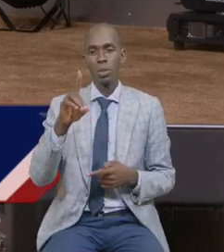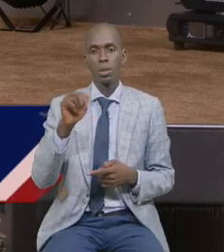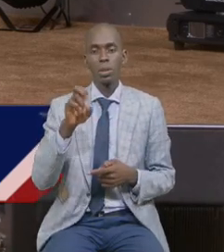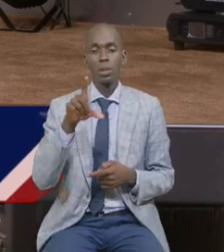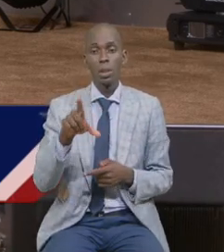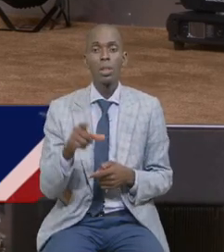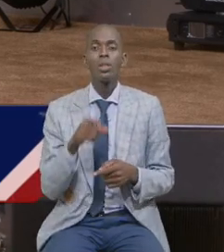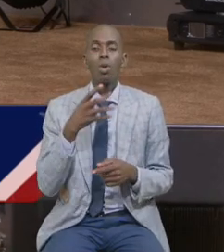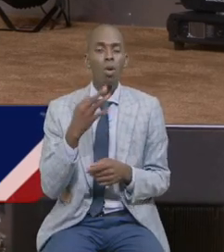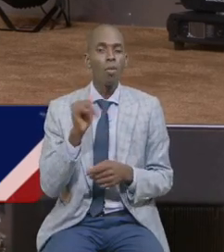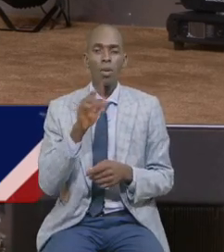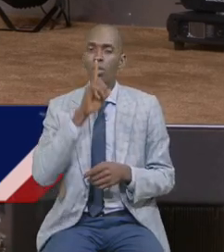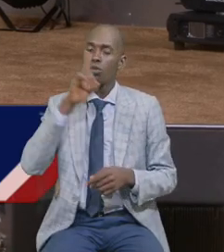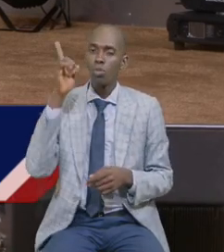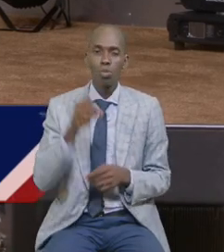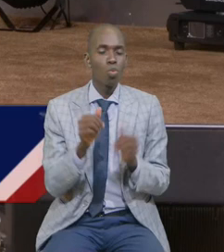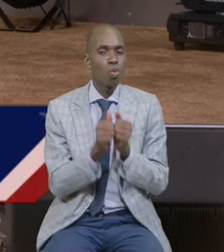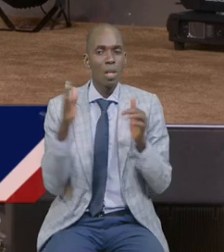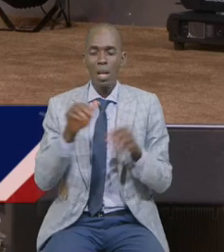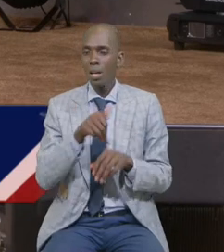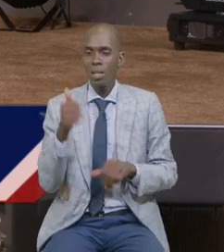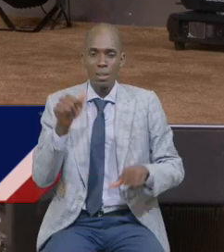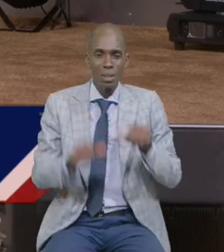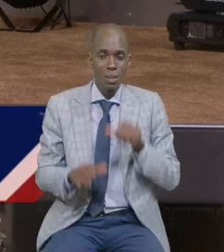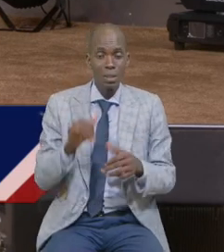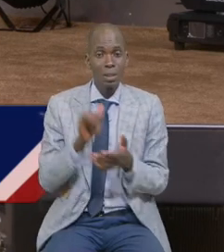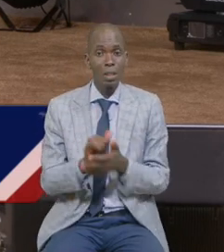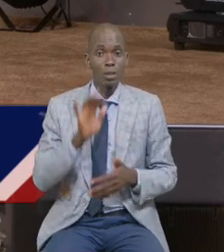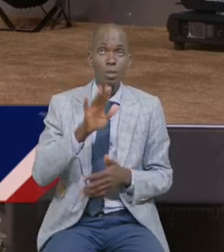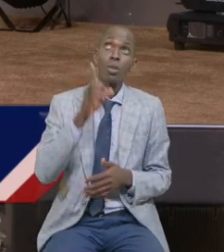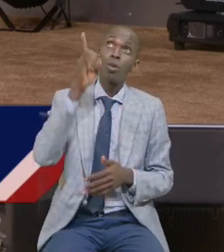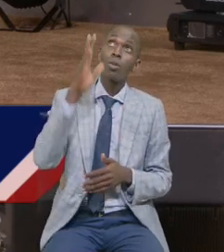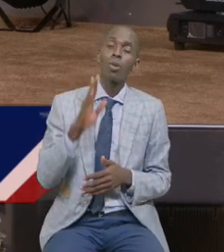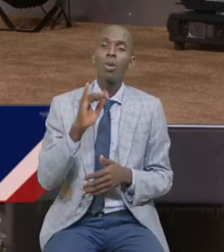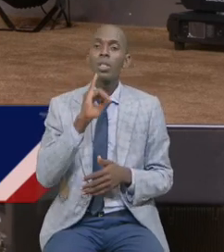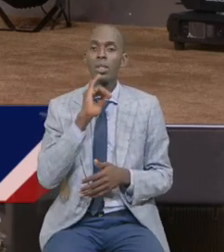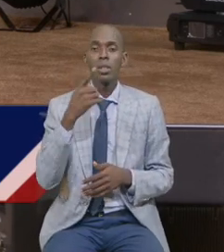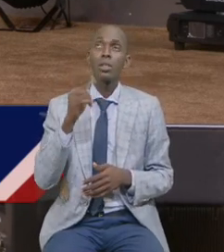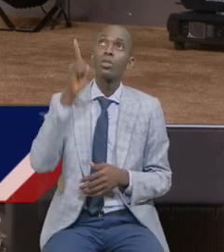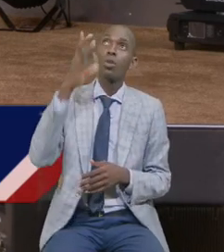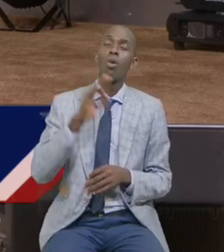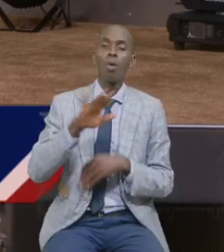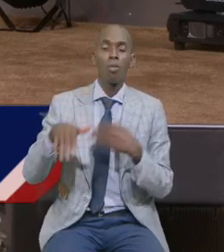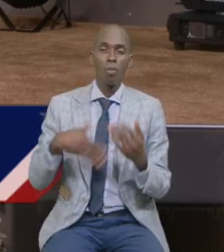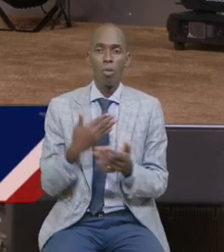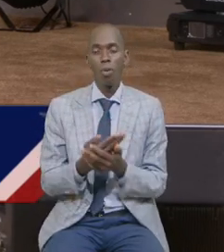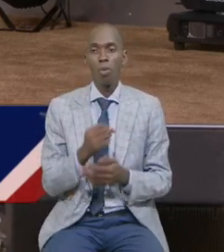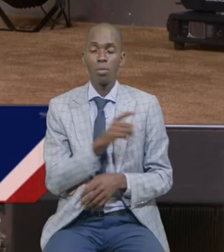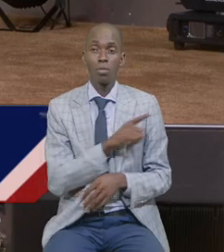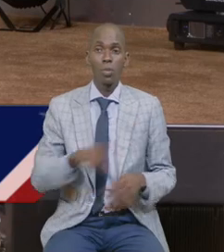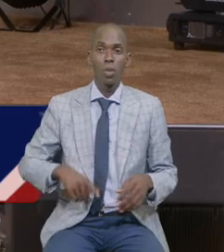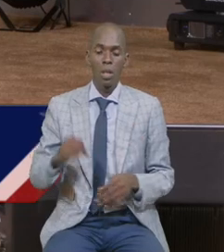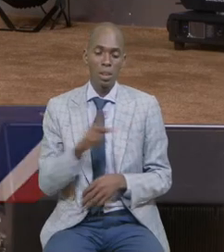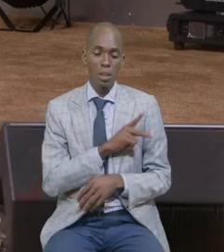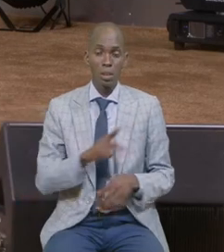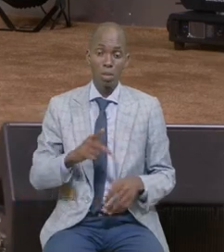there's no shadow of doubt about this, that your God is a God of gods and a Lord of lords and a